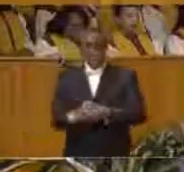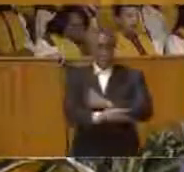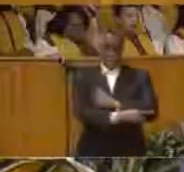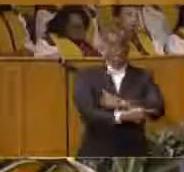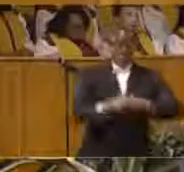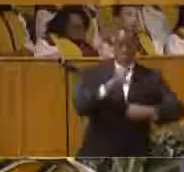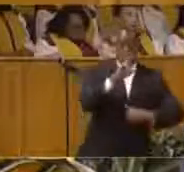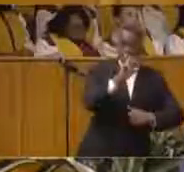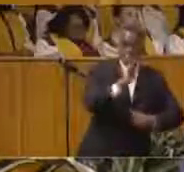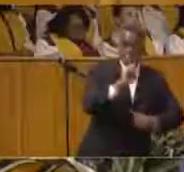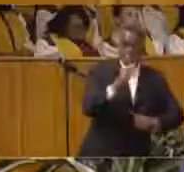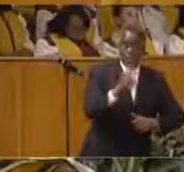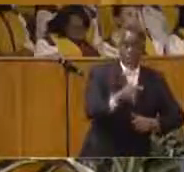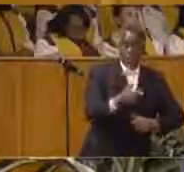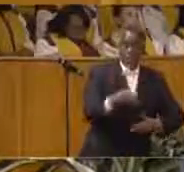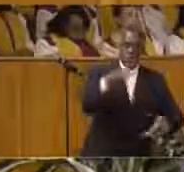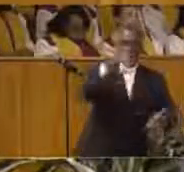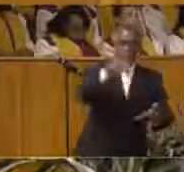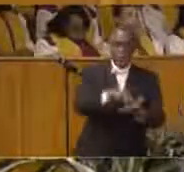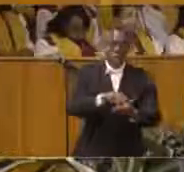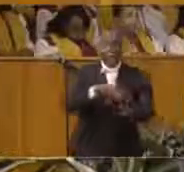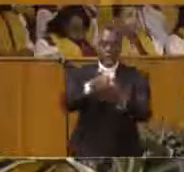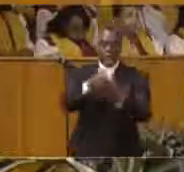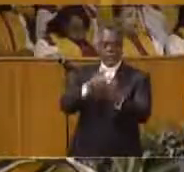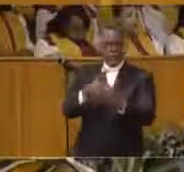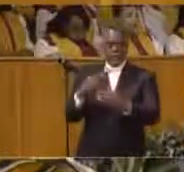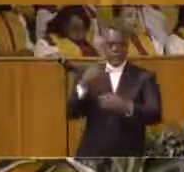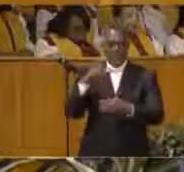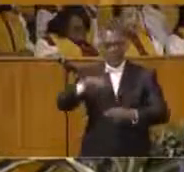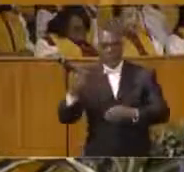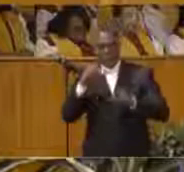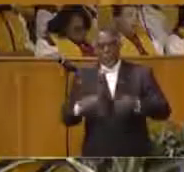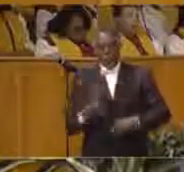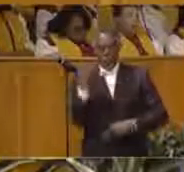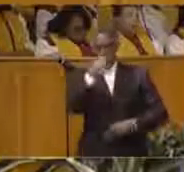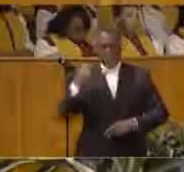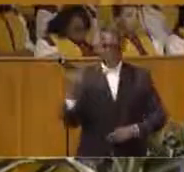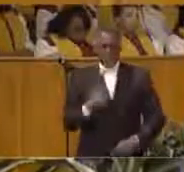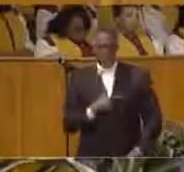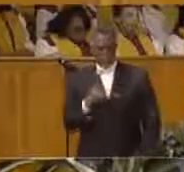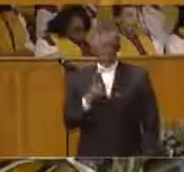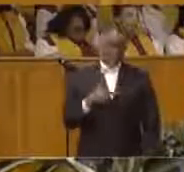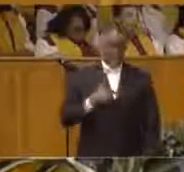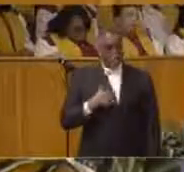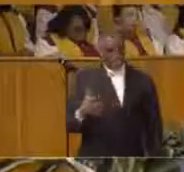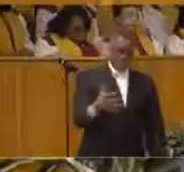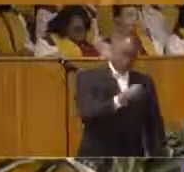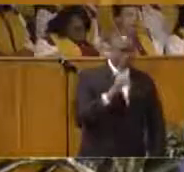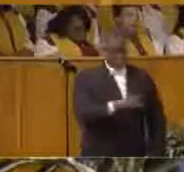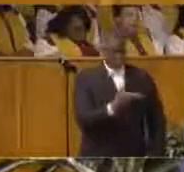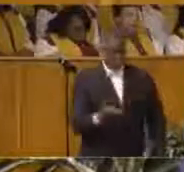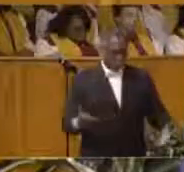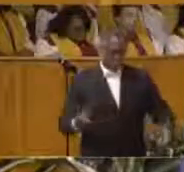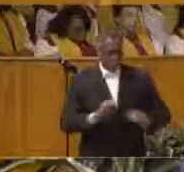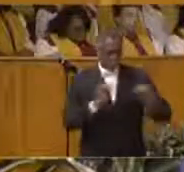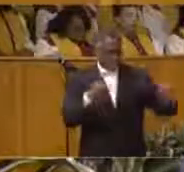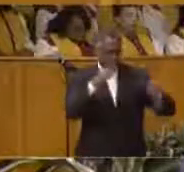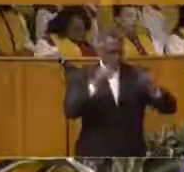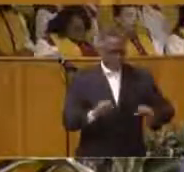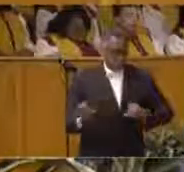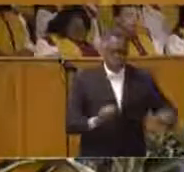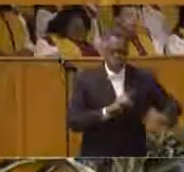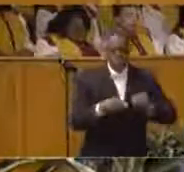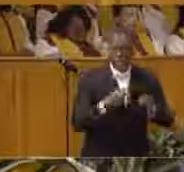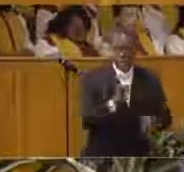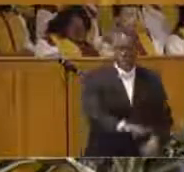Robbing is when you stand in someone's face and say, I'm taking your stuff and there's nothing you can do about